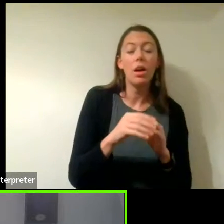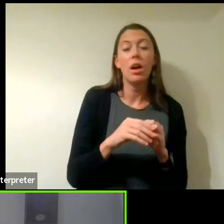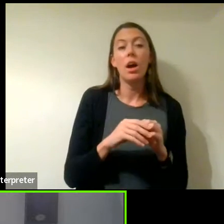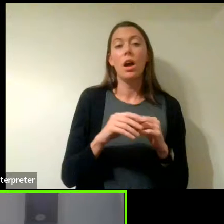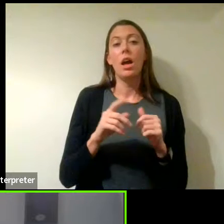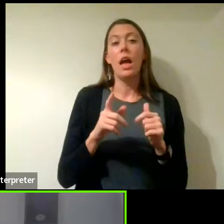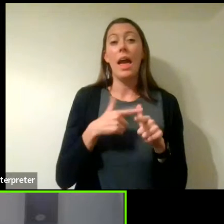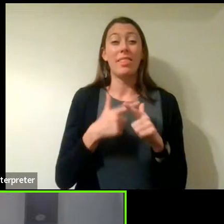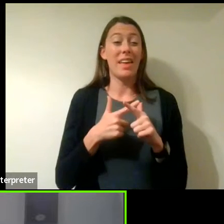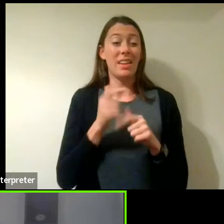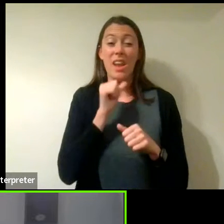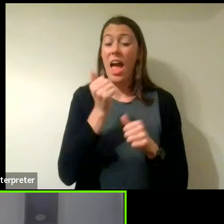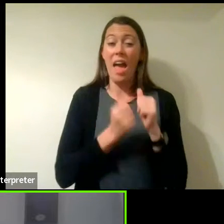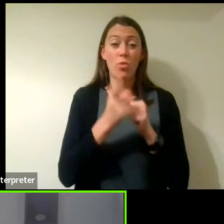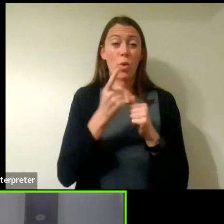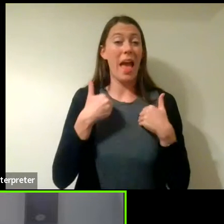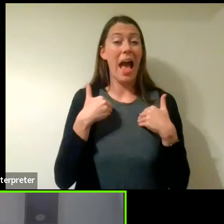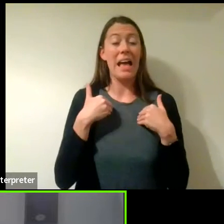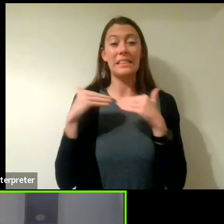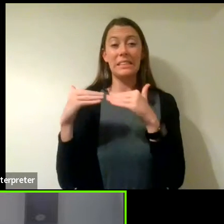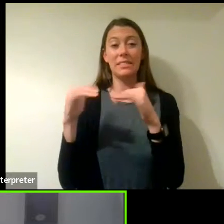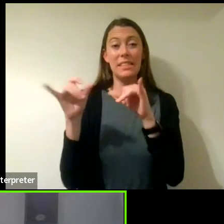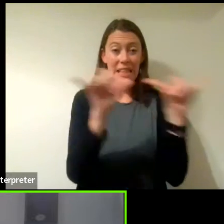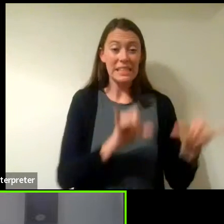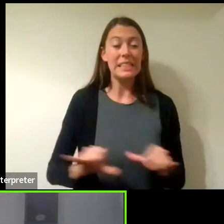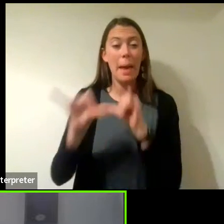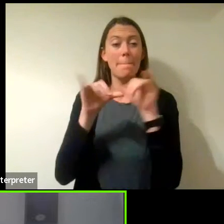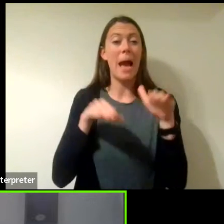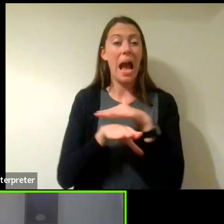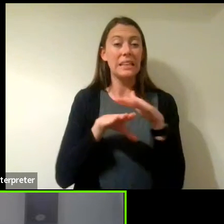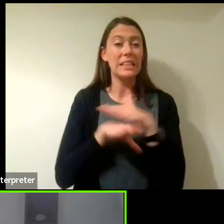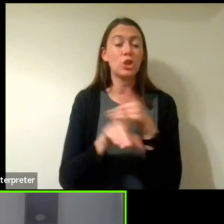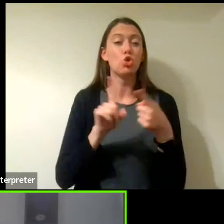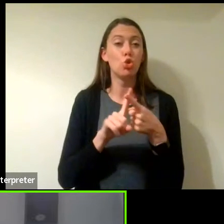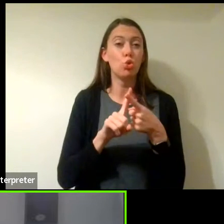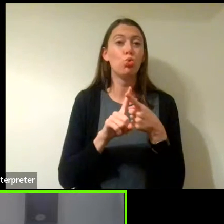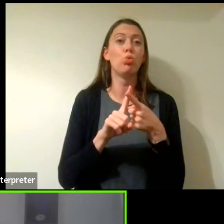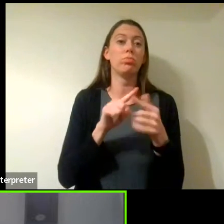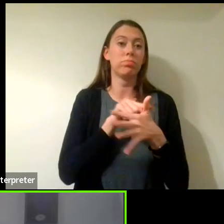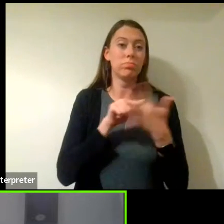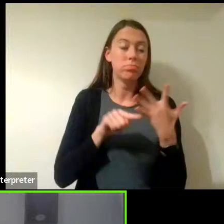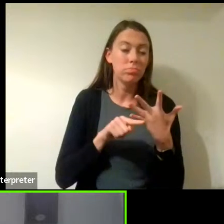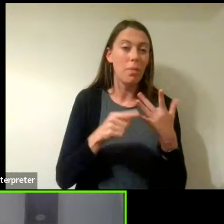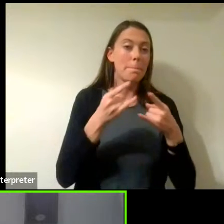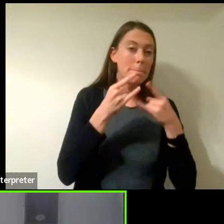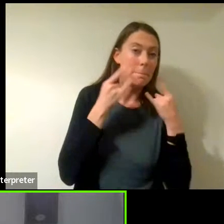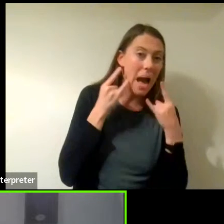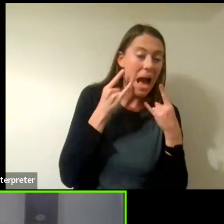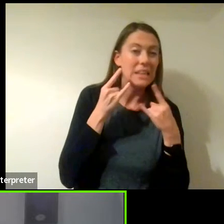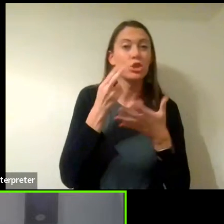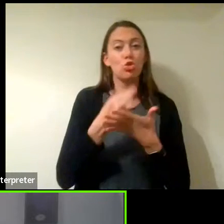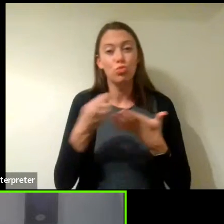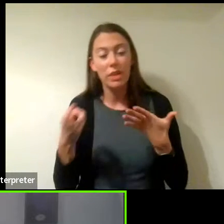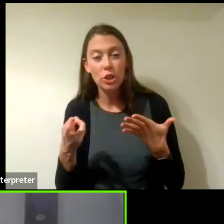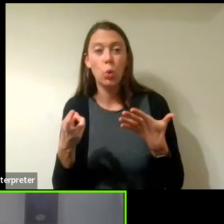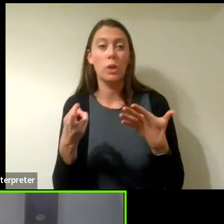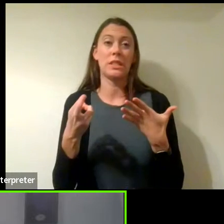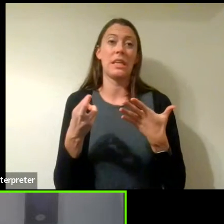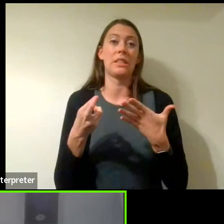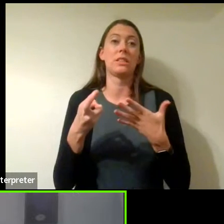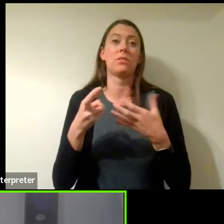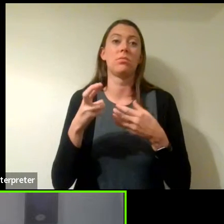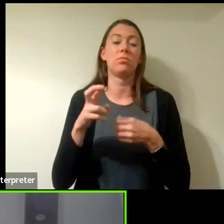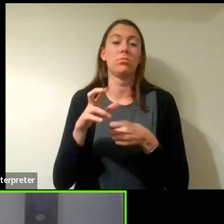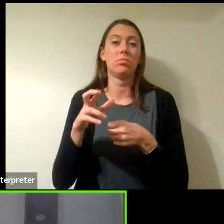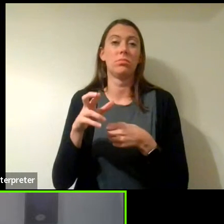equal access to the tools. And until we know more, I think that it's definitely the right thing to do. And I think you should be seen as an